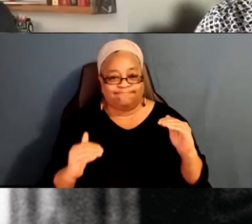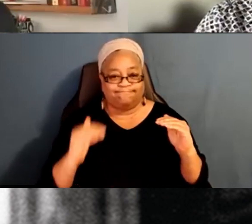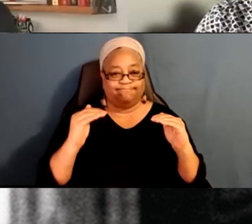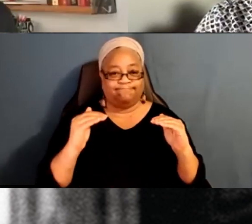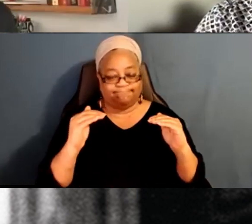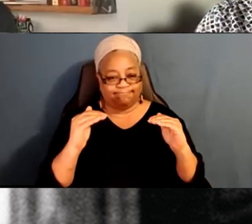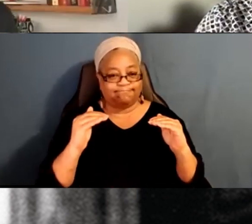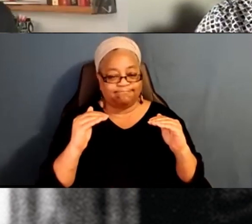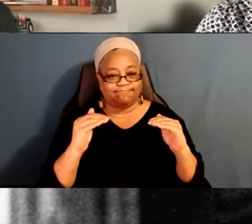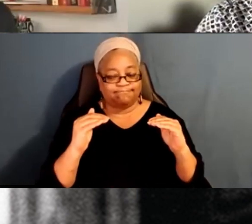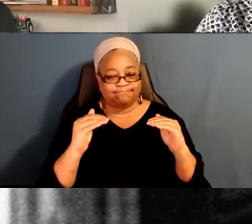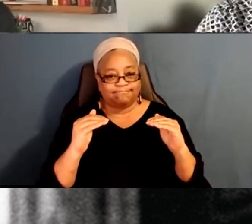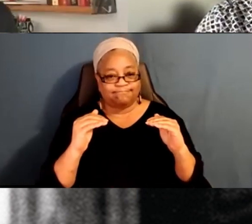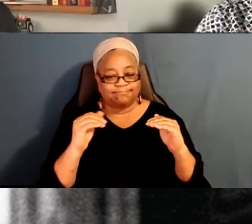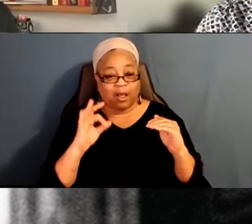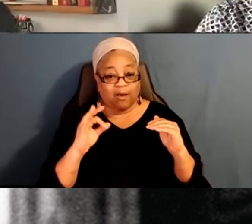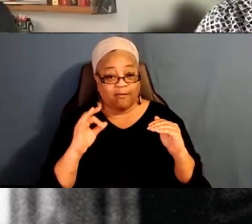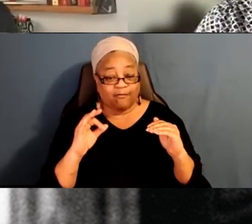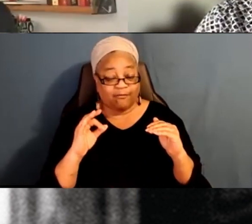one's positioning,